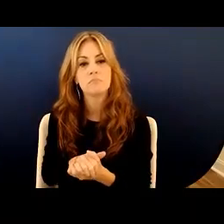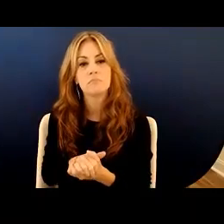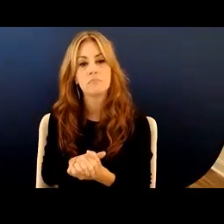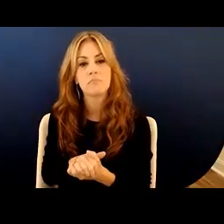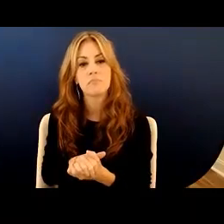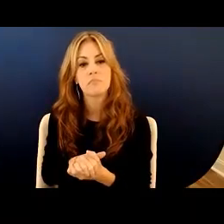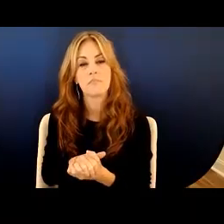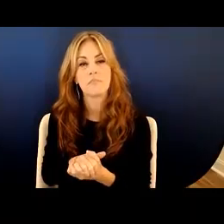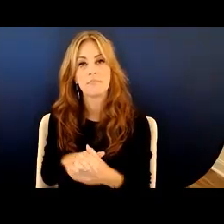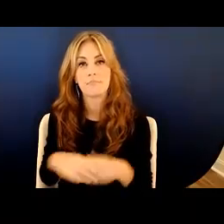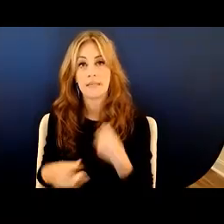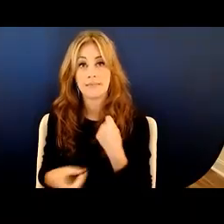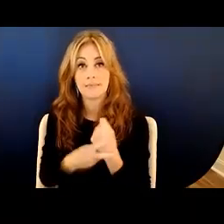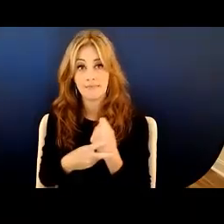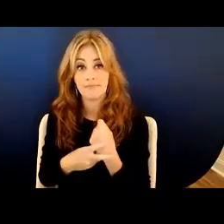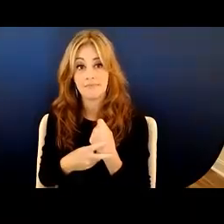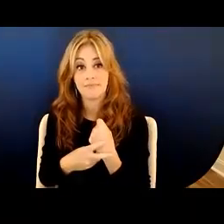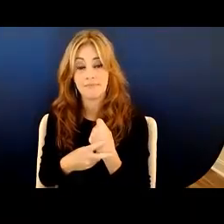Save your settings here.